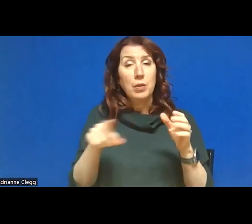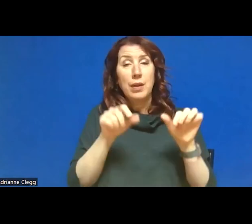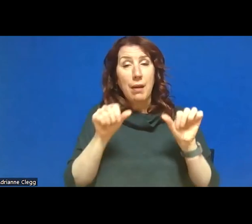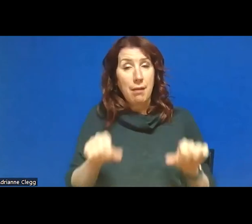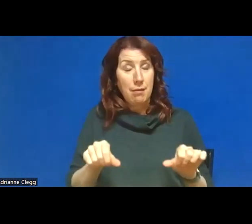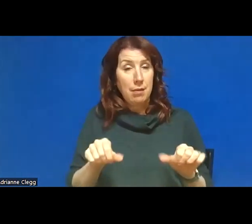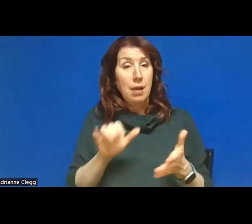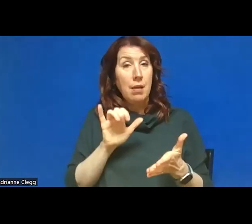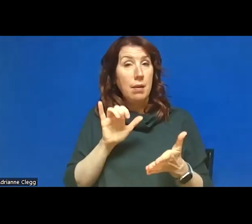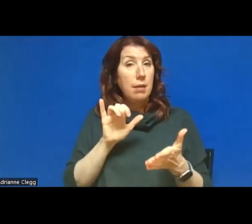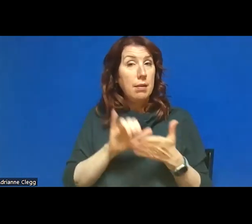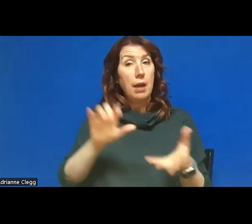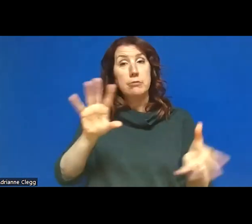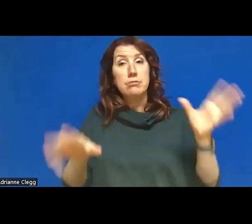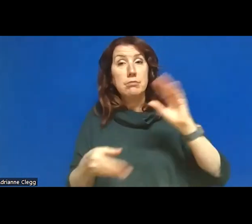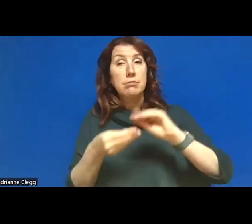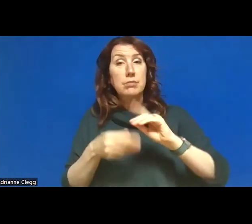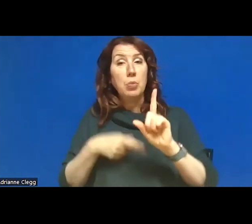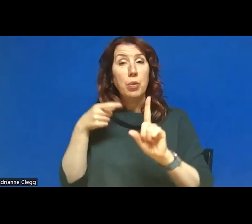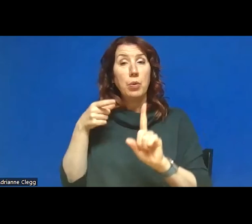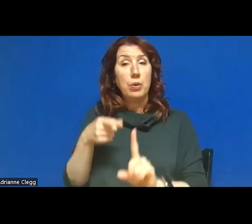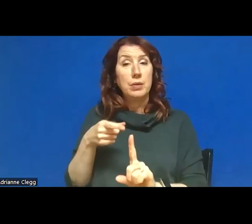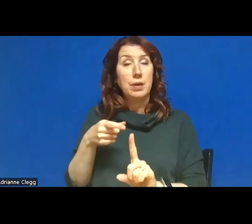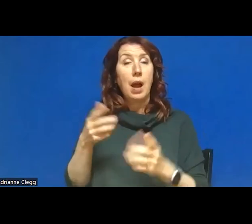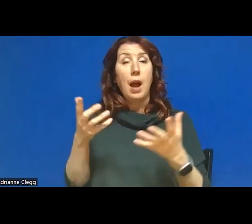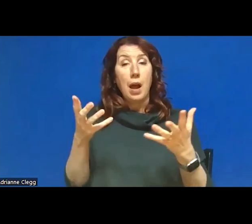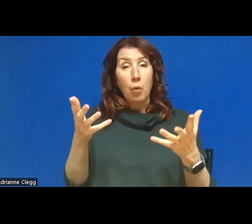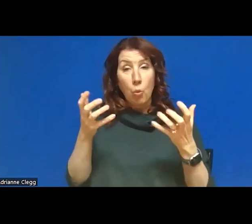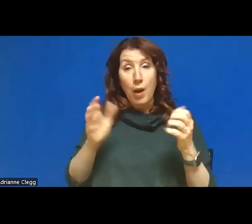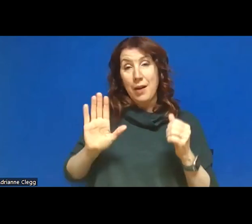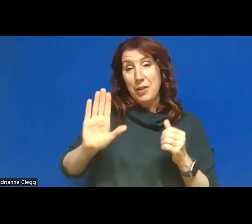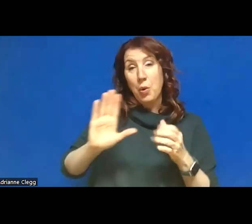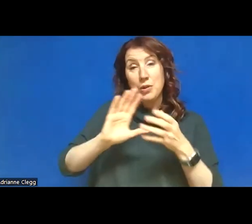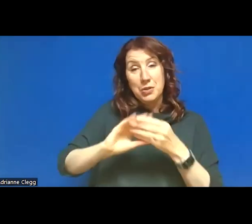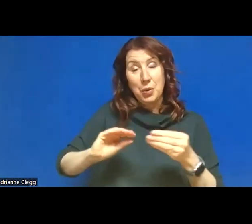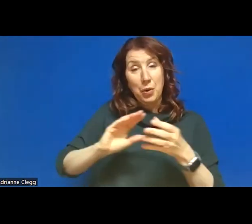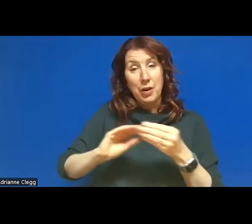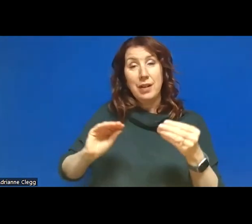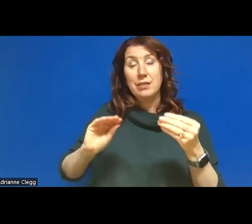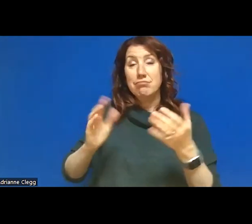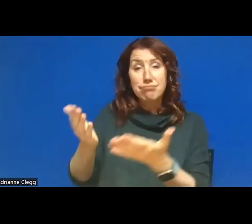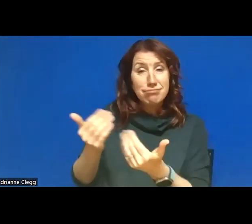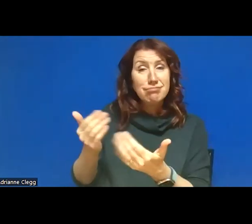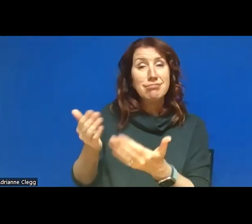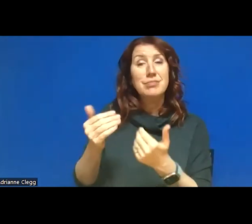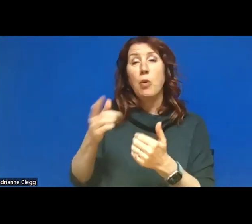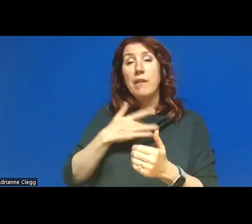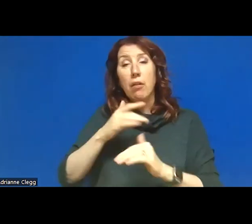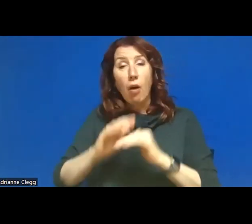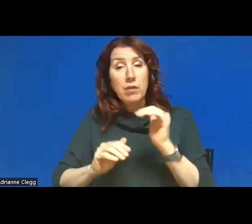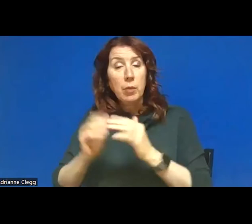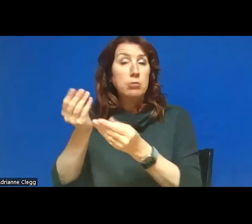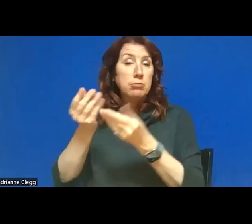That's the point. I want your story however you feel comfortable saying it. I want to know it. I want to know